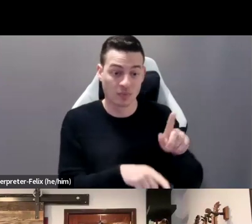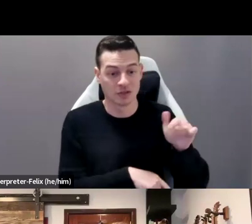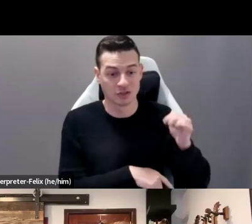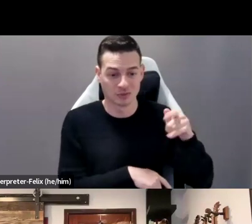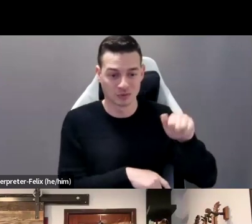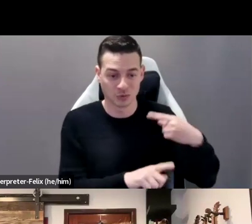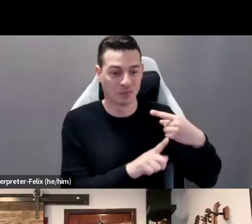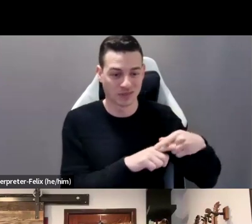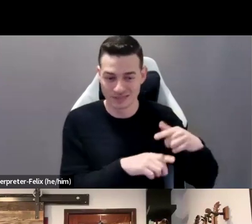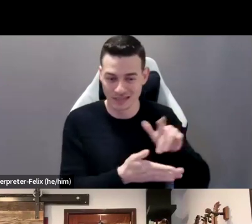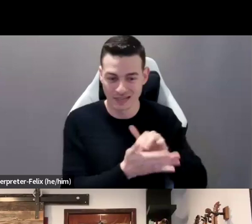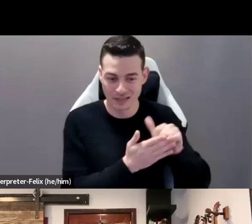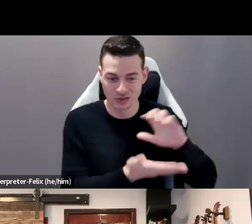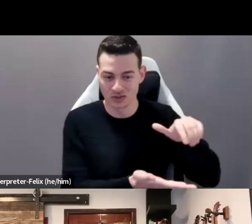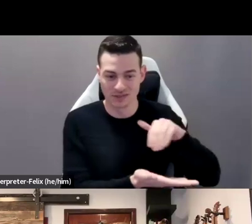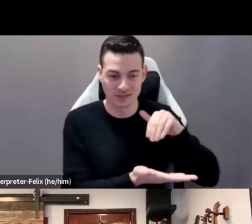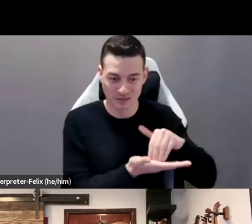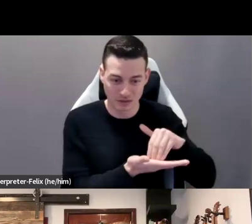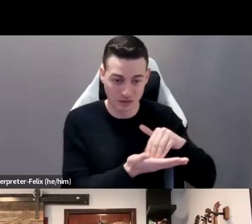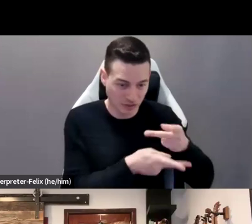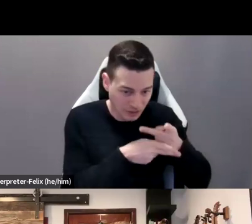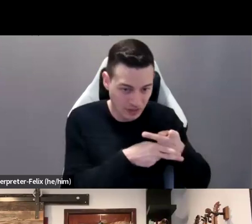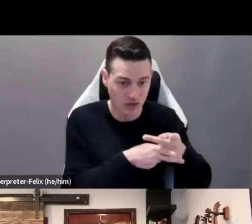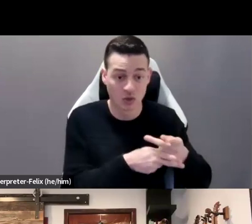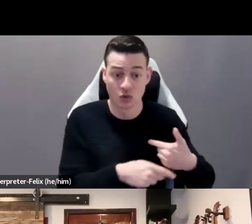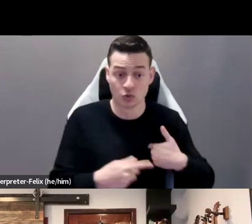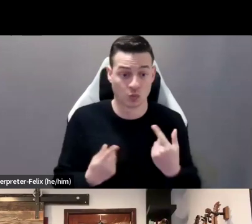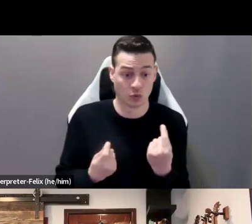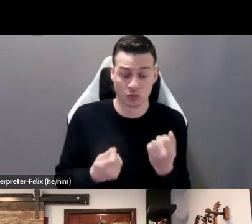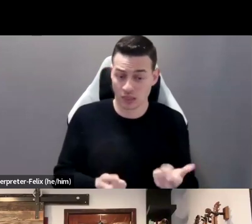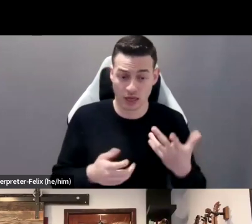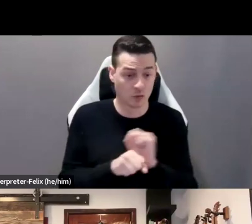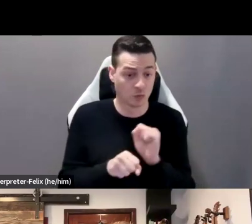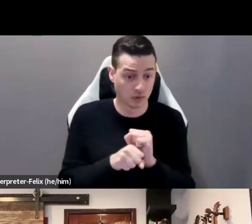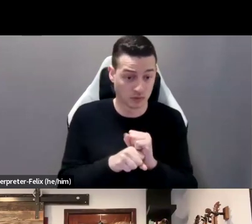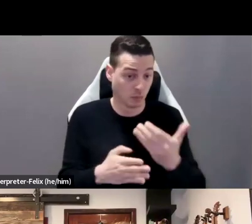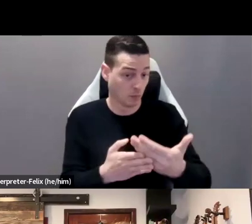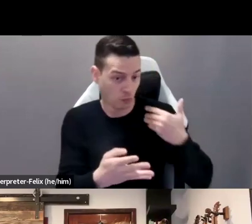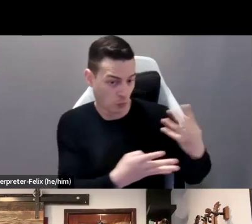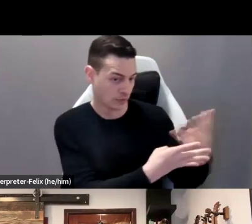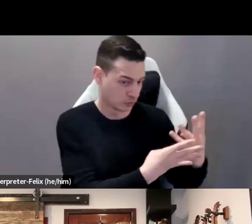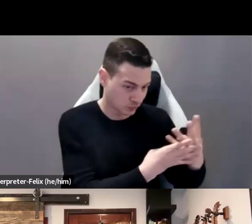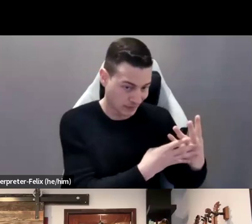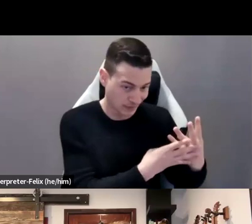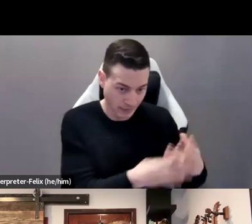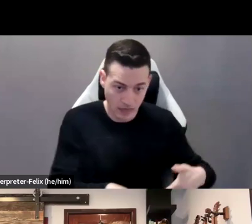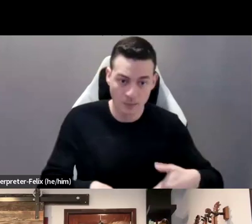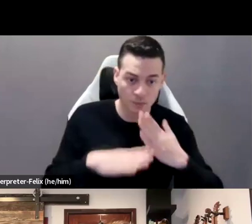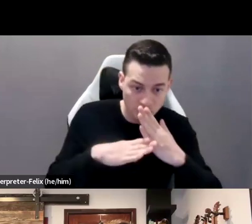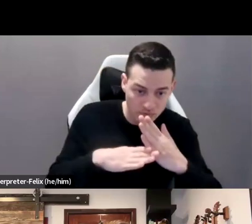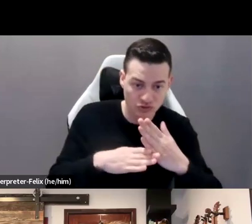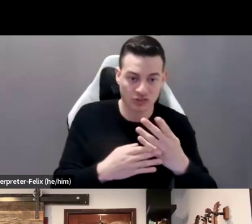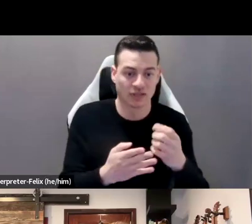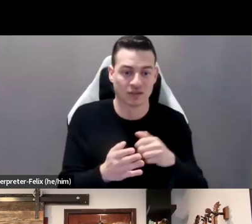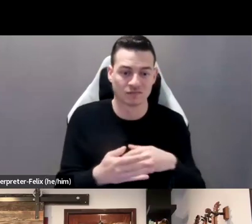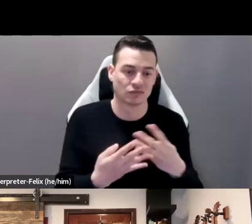prevention, screening, all the way from diagnosis to supportive care and survivorship care. So really focus in on making cancer screening